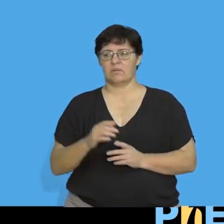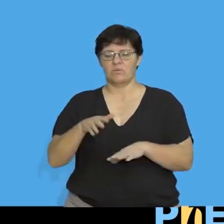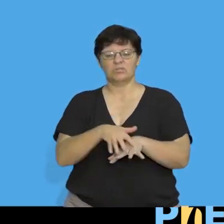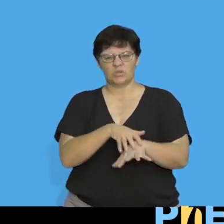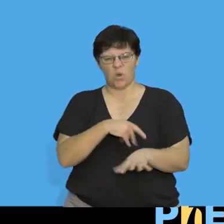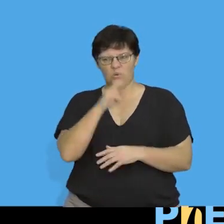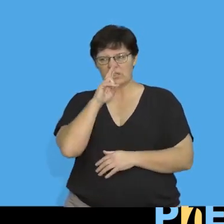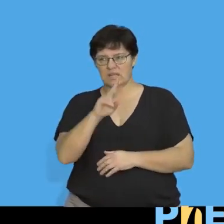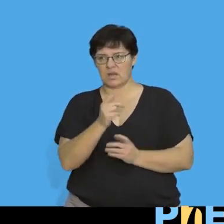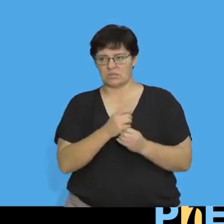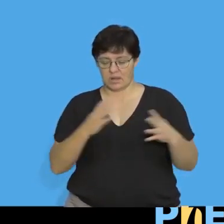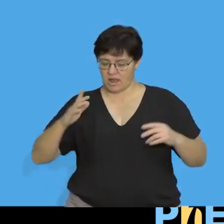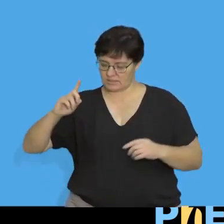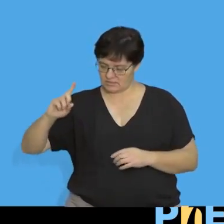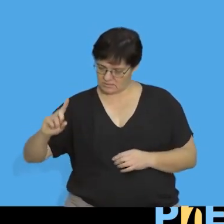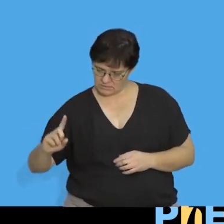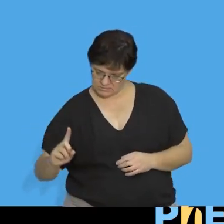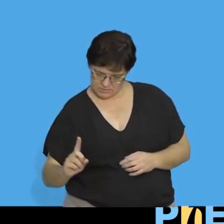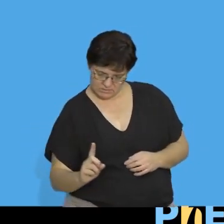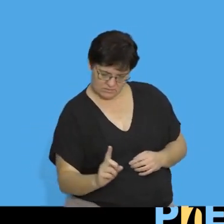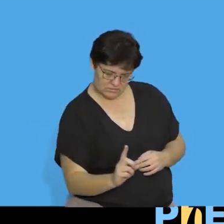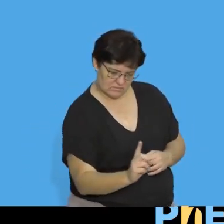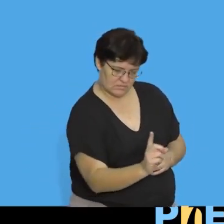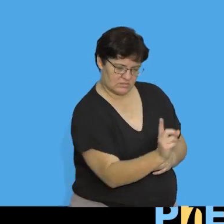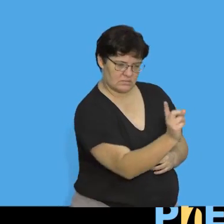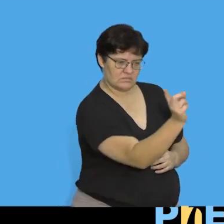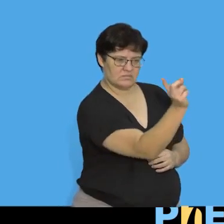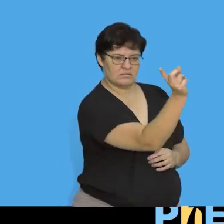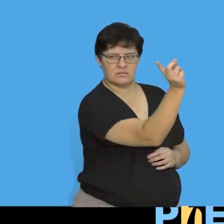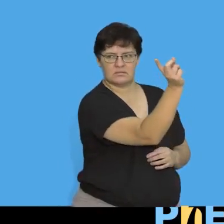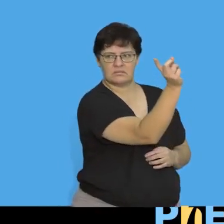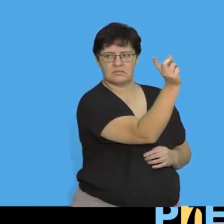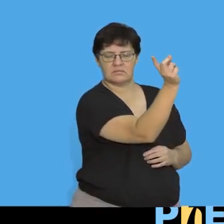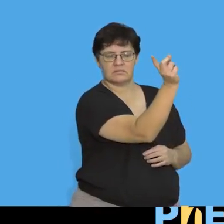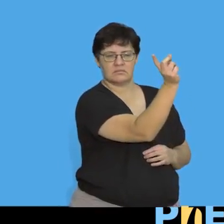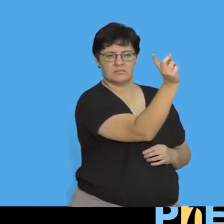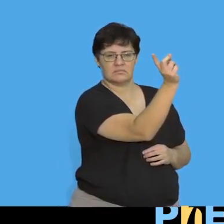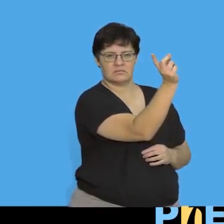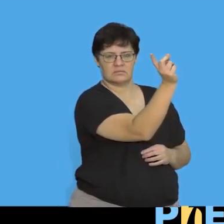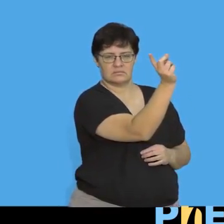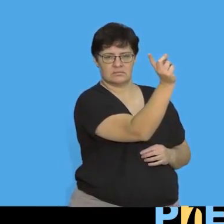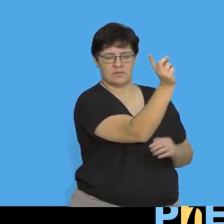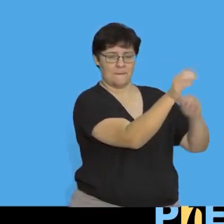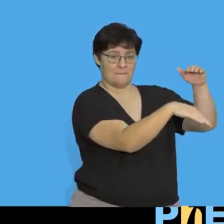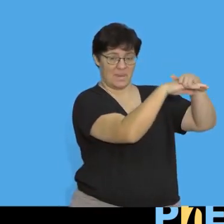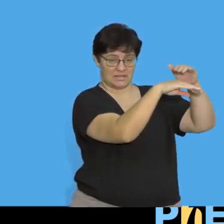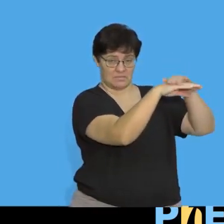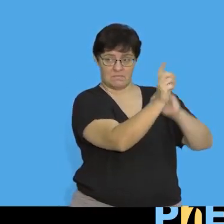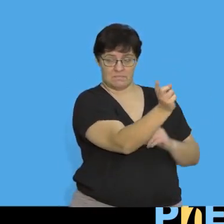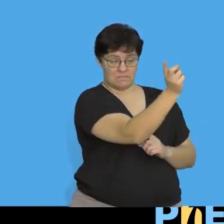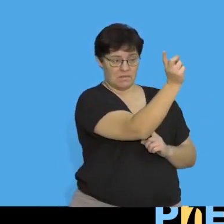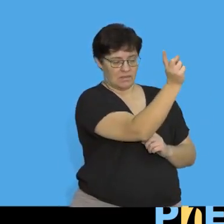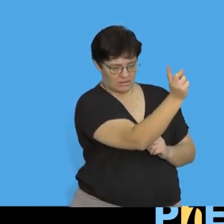So starting there, the pendulum would go all the way through until it's reached the maximum at the other